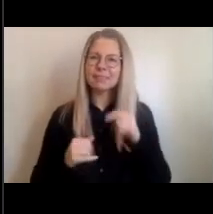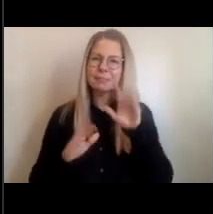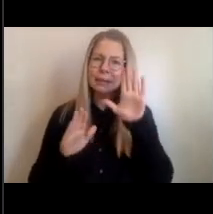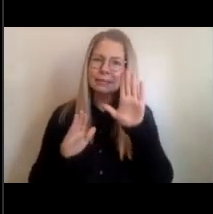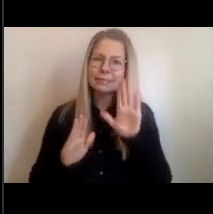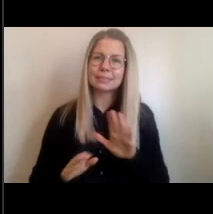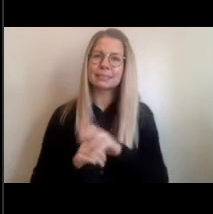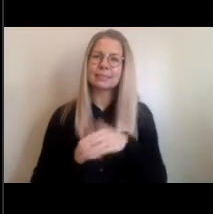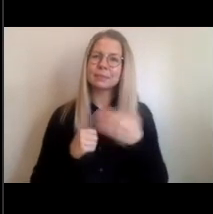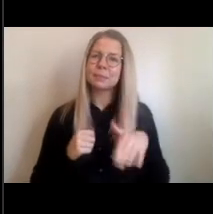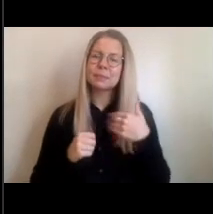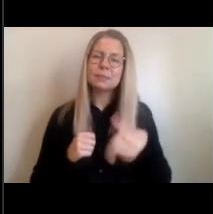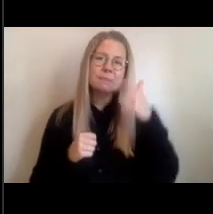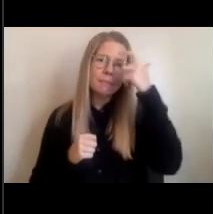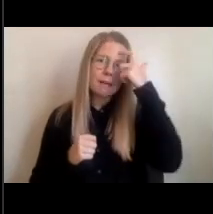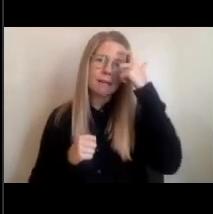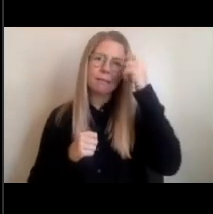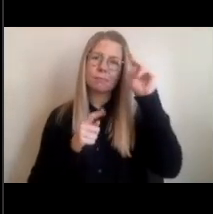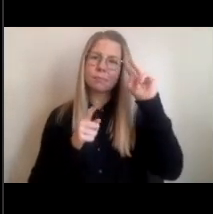mind and of perspective here?